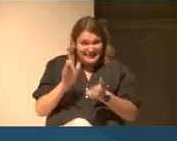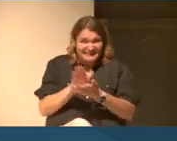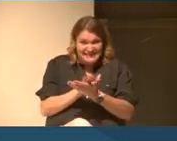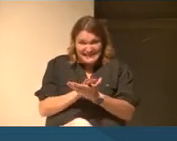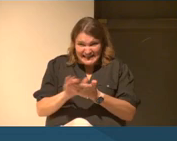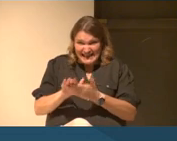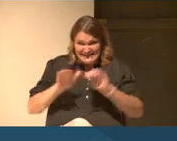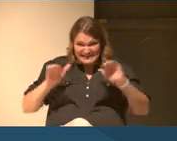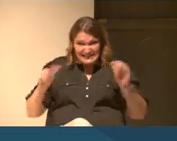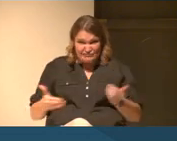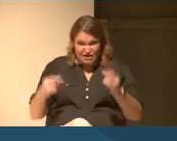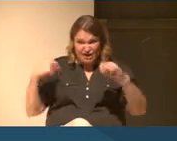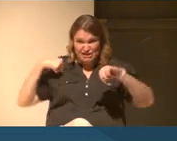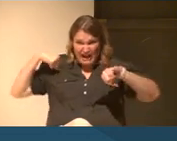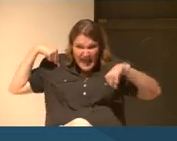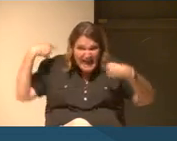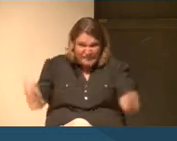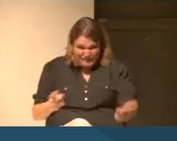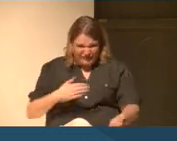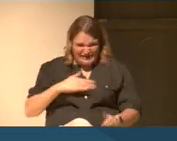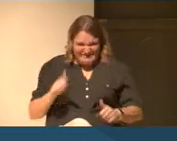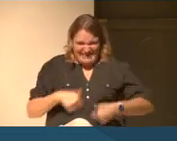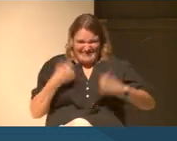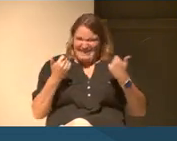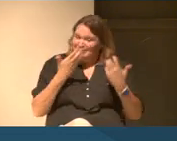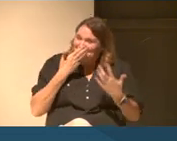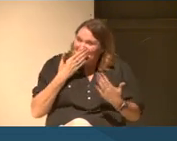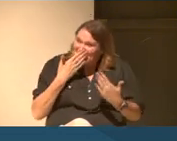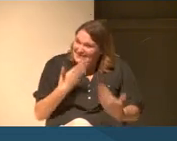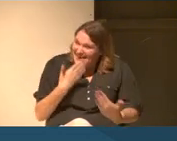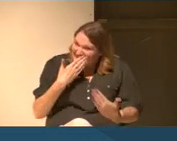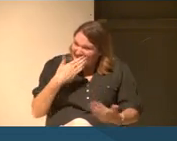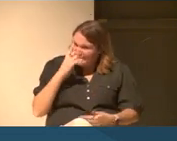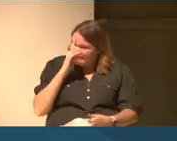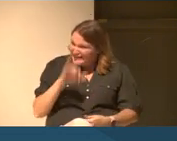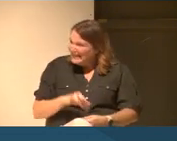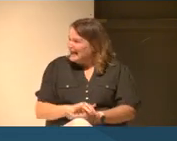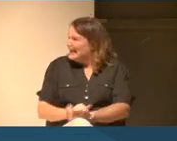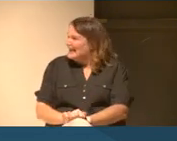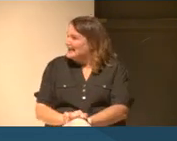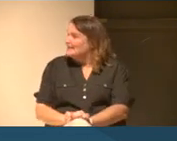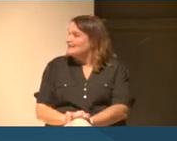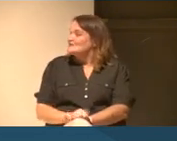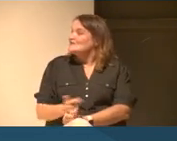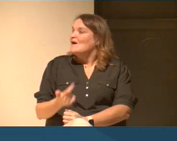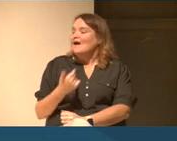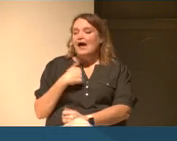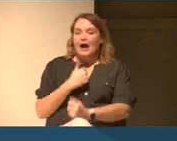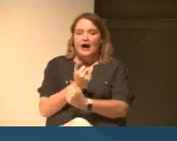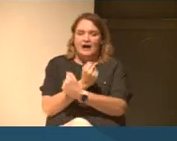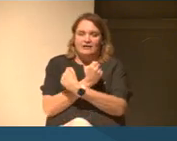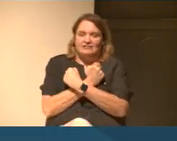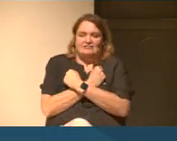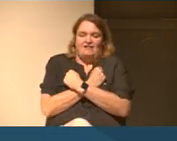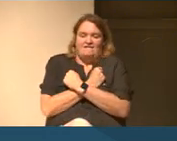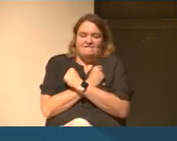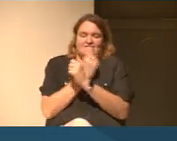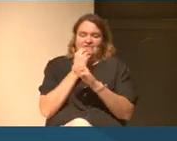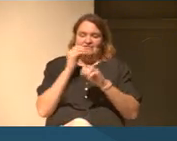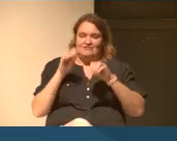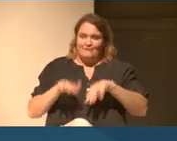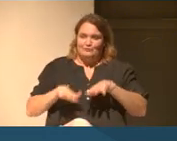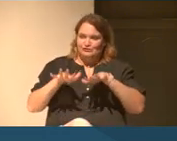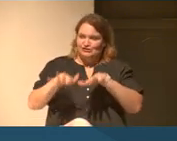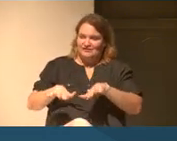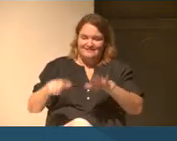I've ever had. So thank you very much for that. Try to live up to at least a part of it. So I love the ocean, and I've loved the